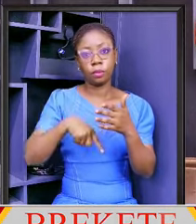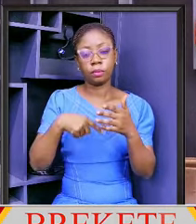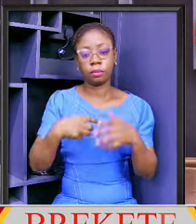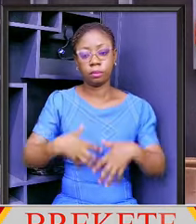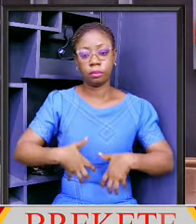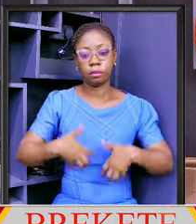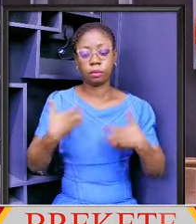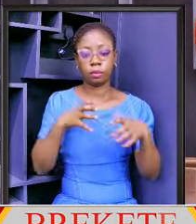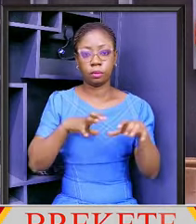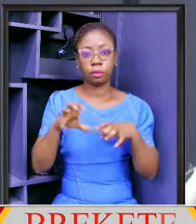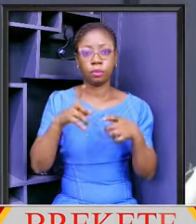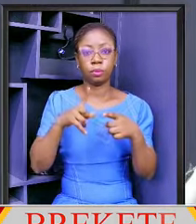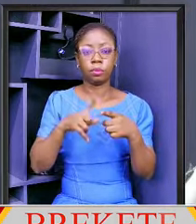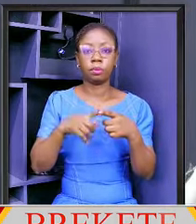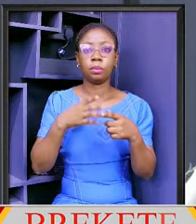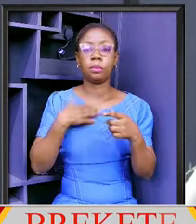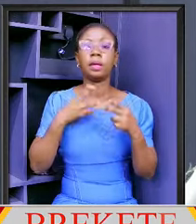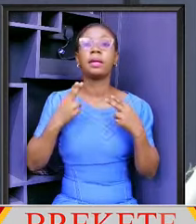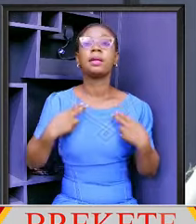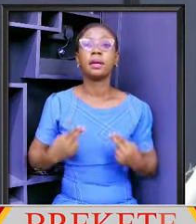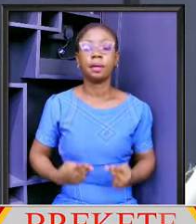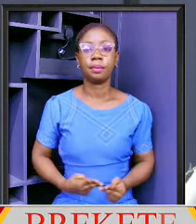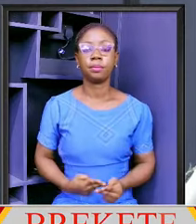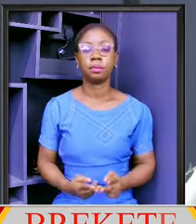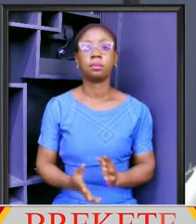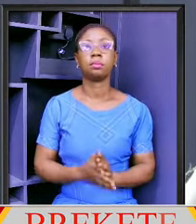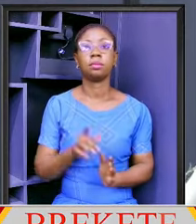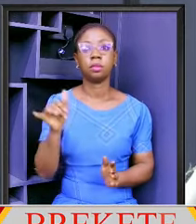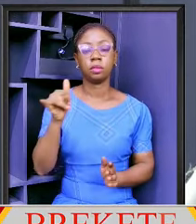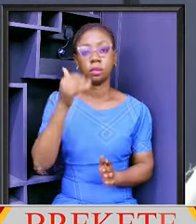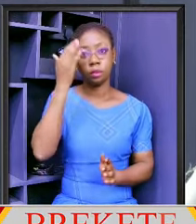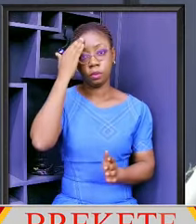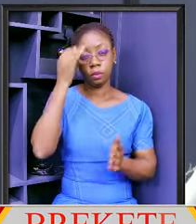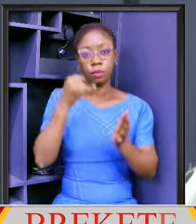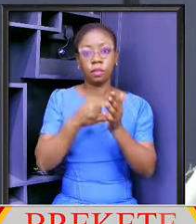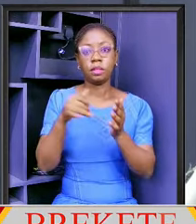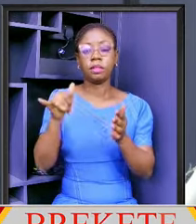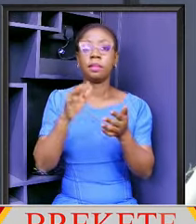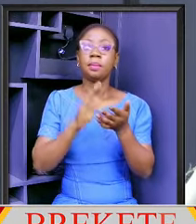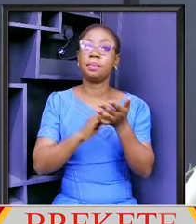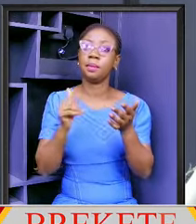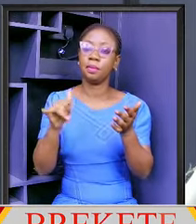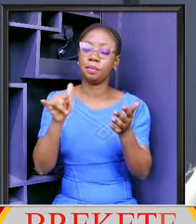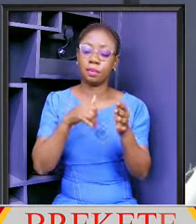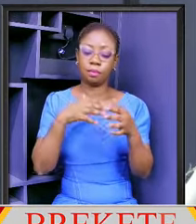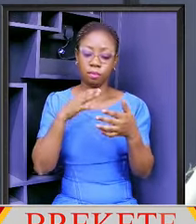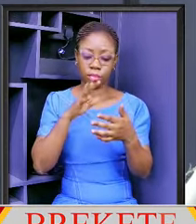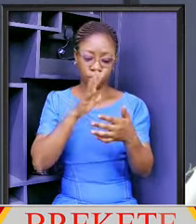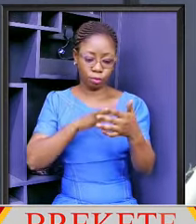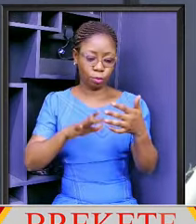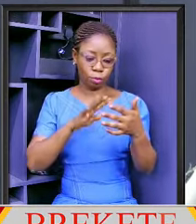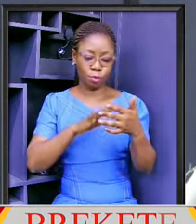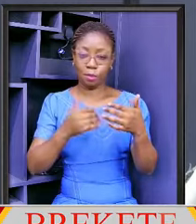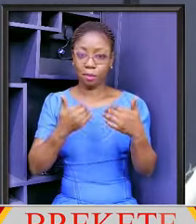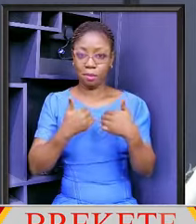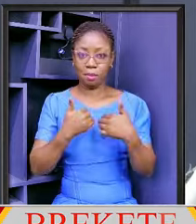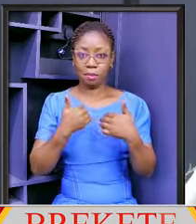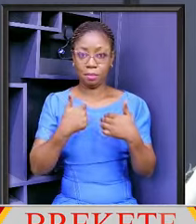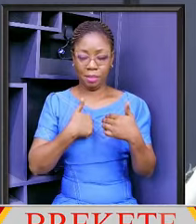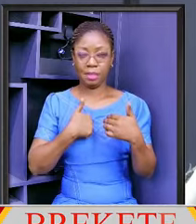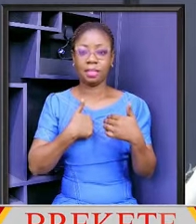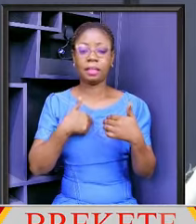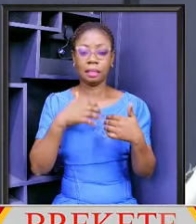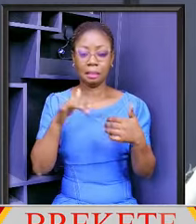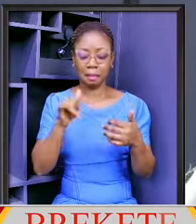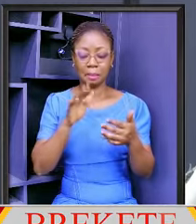health. They know it. They believe say they don't study me. They believe say if they